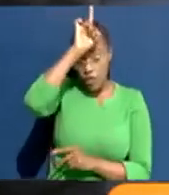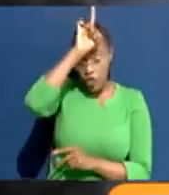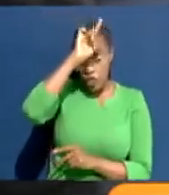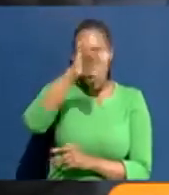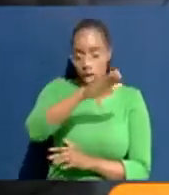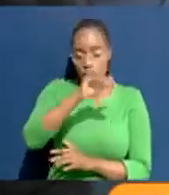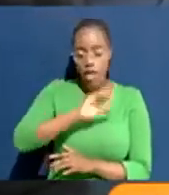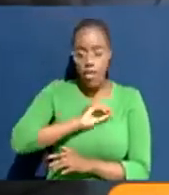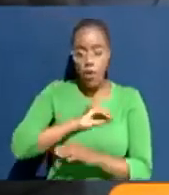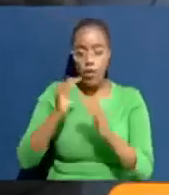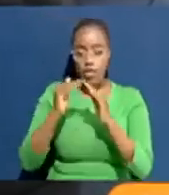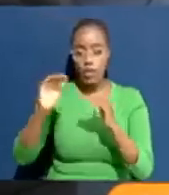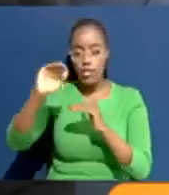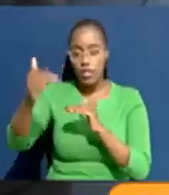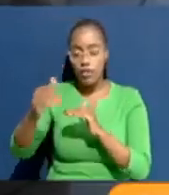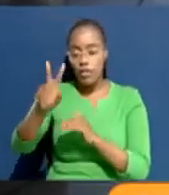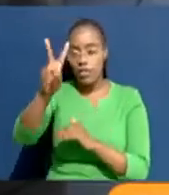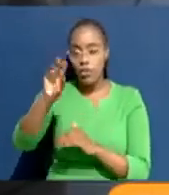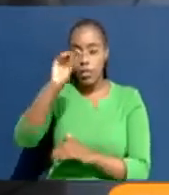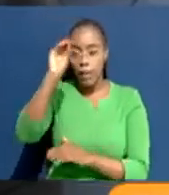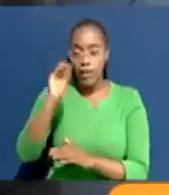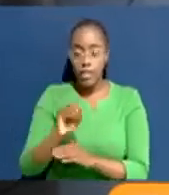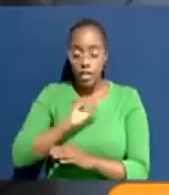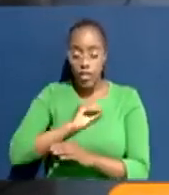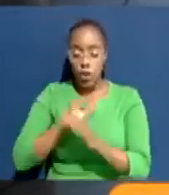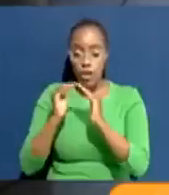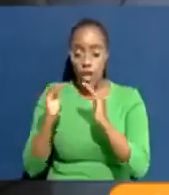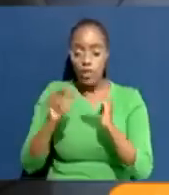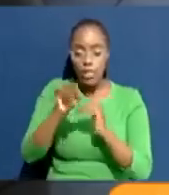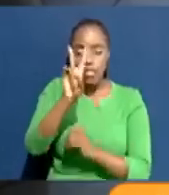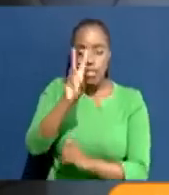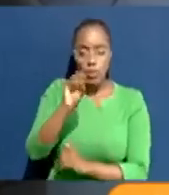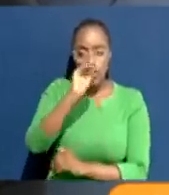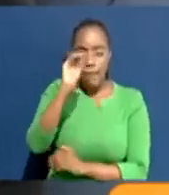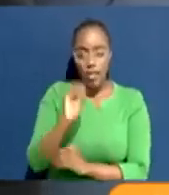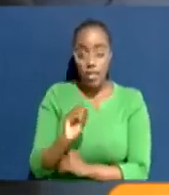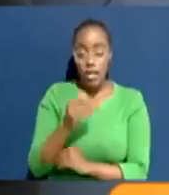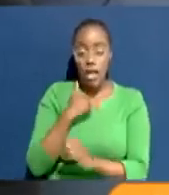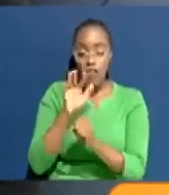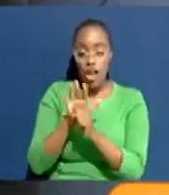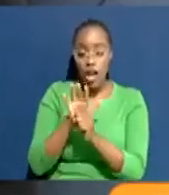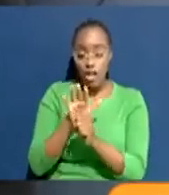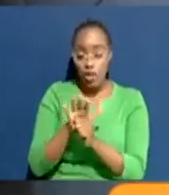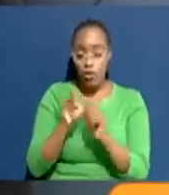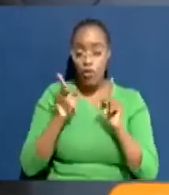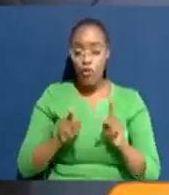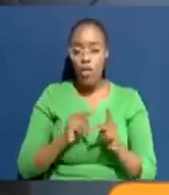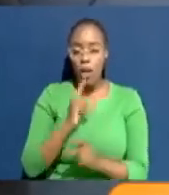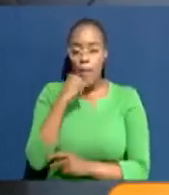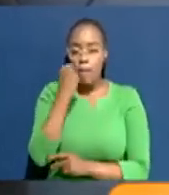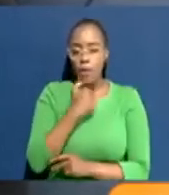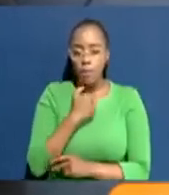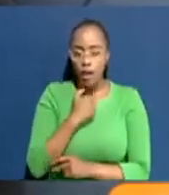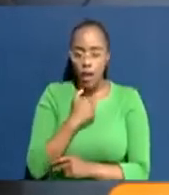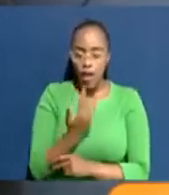Right. Uh-huh. In the city, it's 20%. Uh-huh. Right. Now, of these 20%, there are a lot of them are people who have a